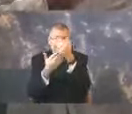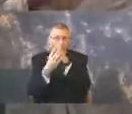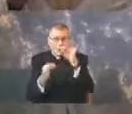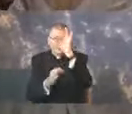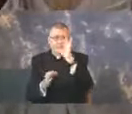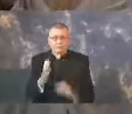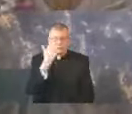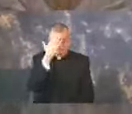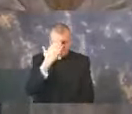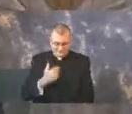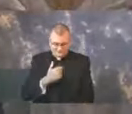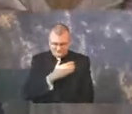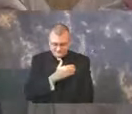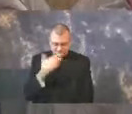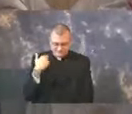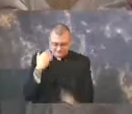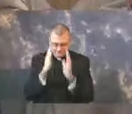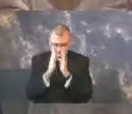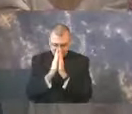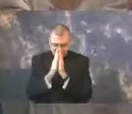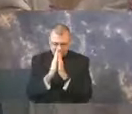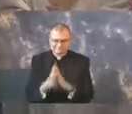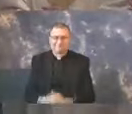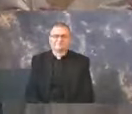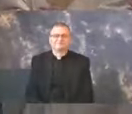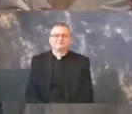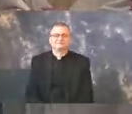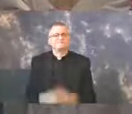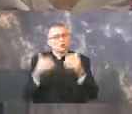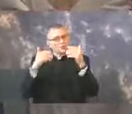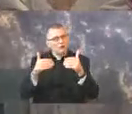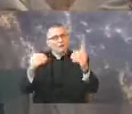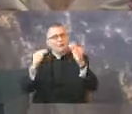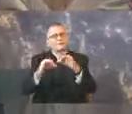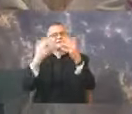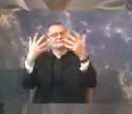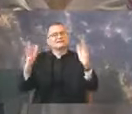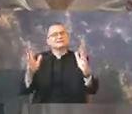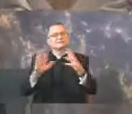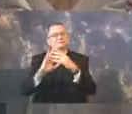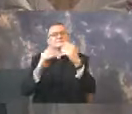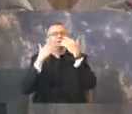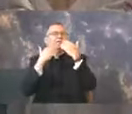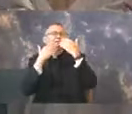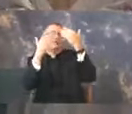and the Holy Spirit. Amen. Go forth. The Mass is ended.